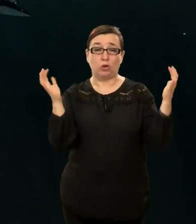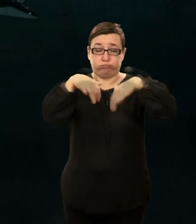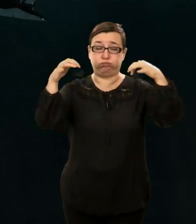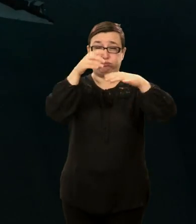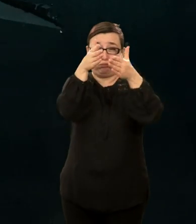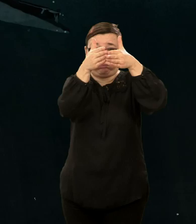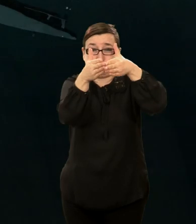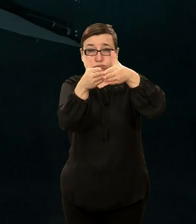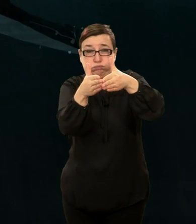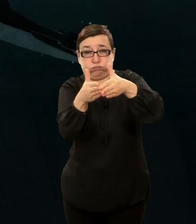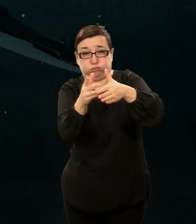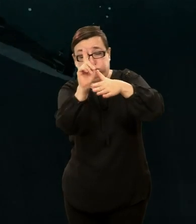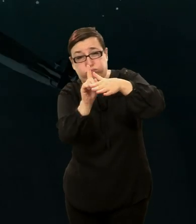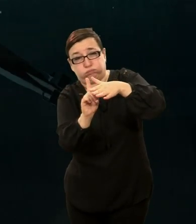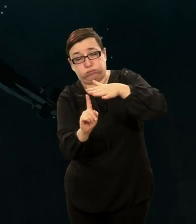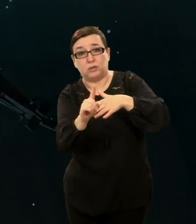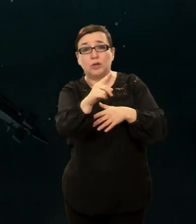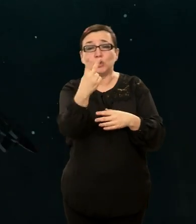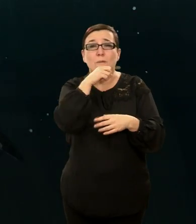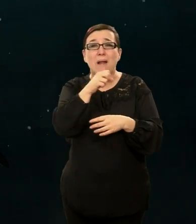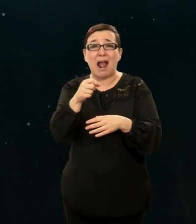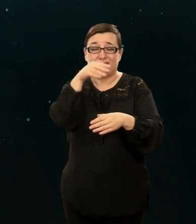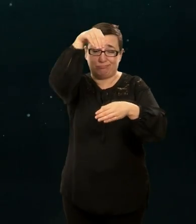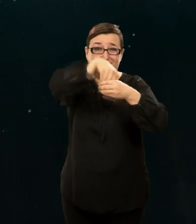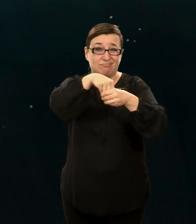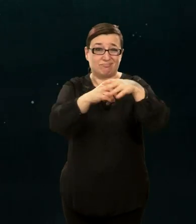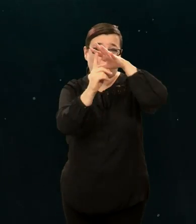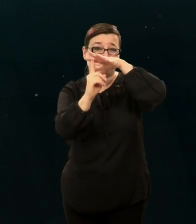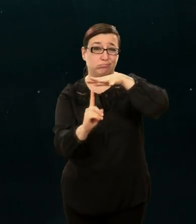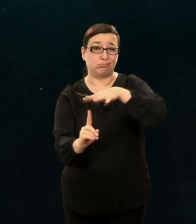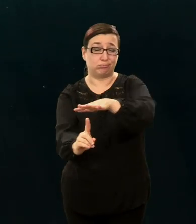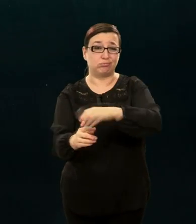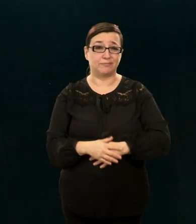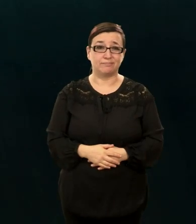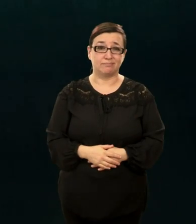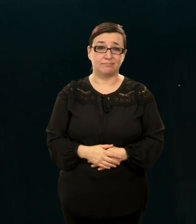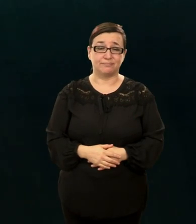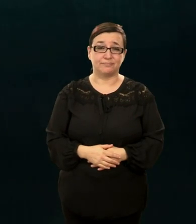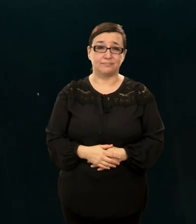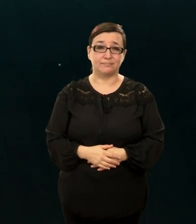sinks, taking Tony Fasson and Colin Grazier with it.